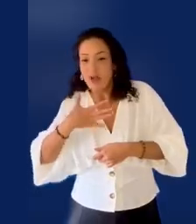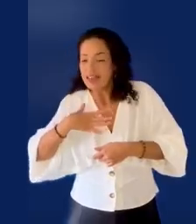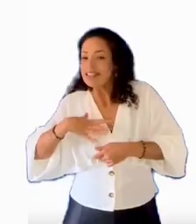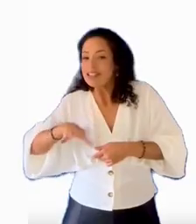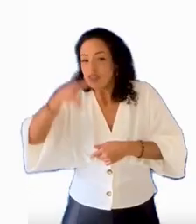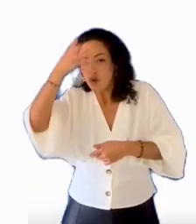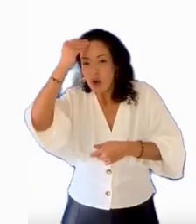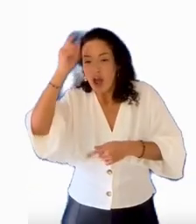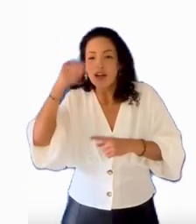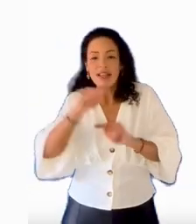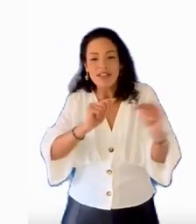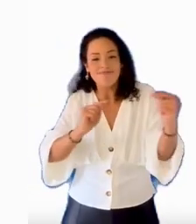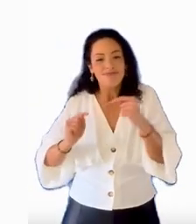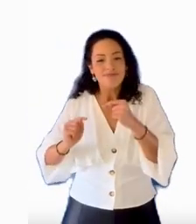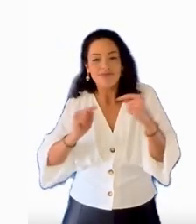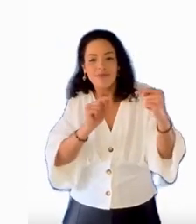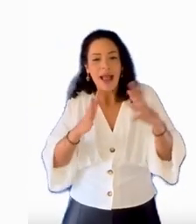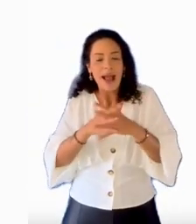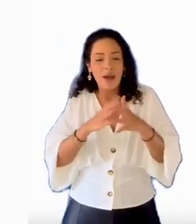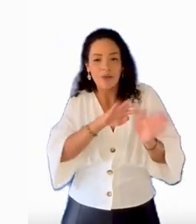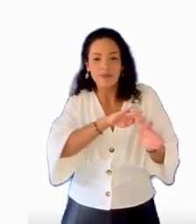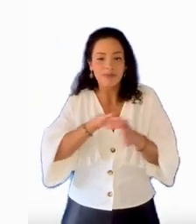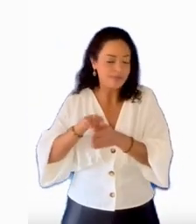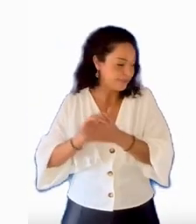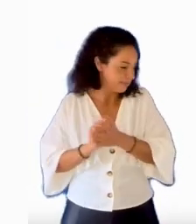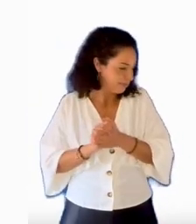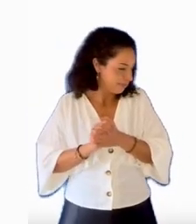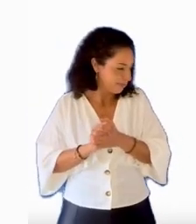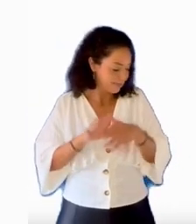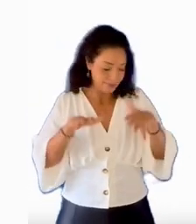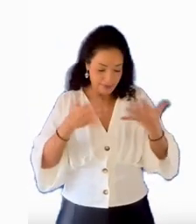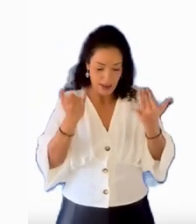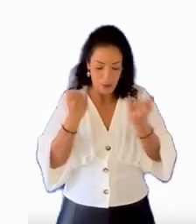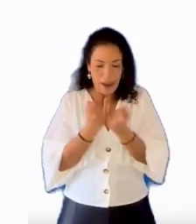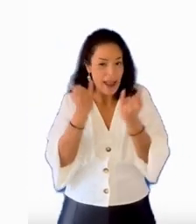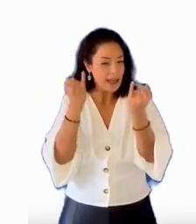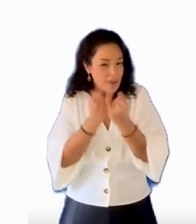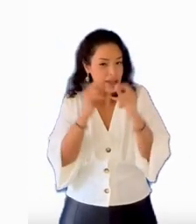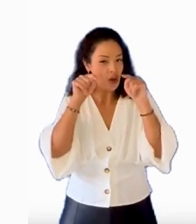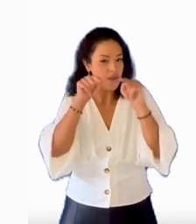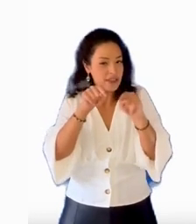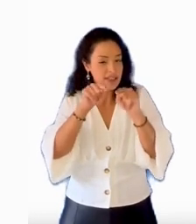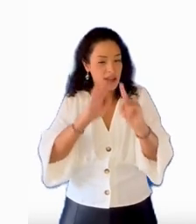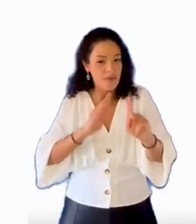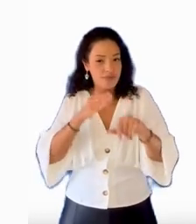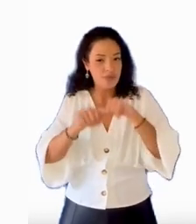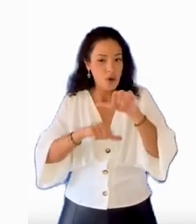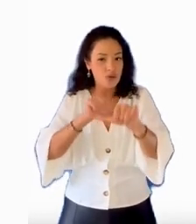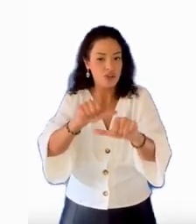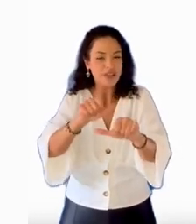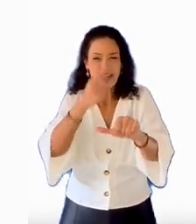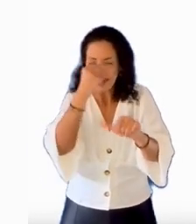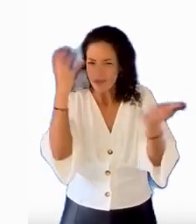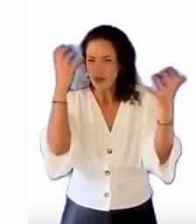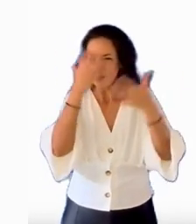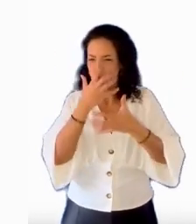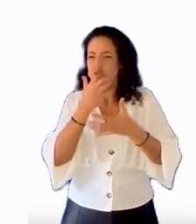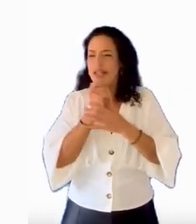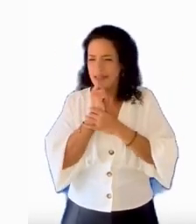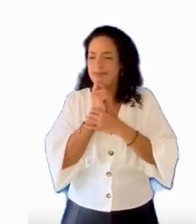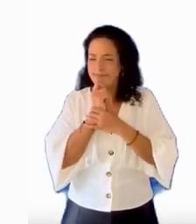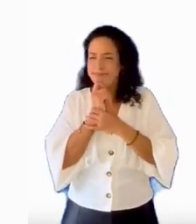storms. Near enemies of a trauma-informed approach. Whilst there is no prescription for reconnection, it is open to confusion and